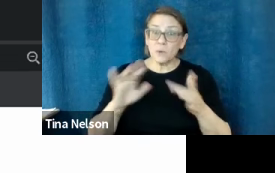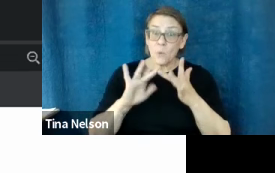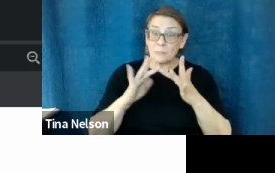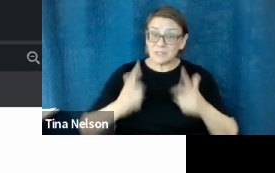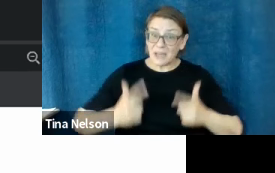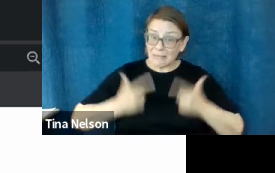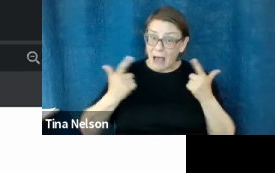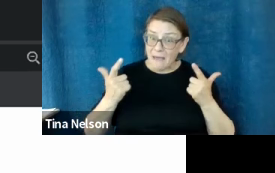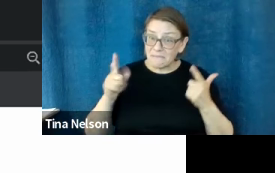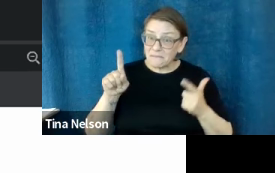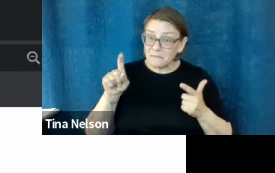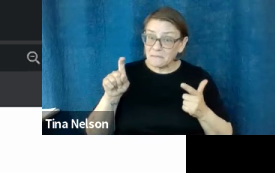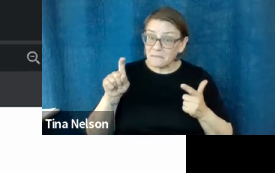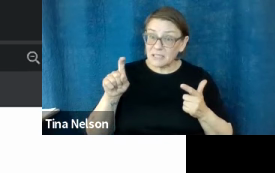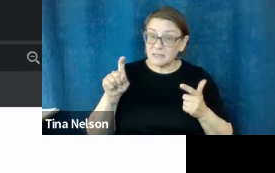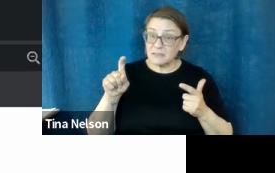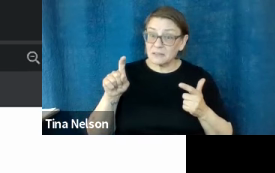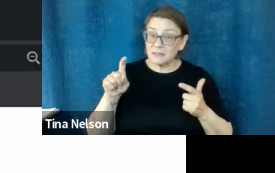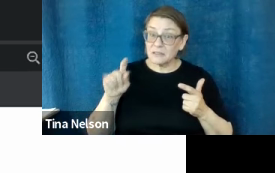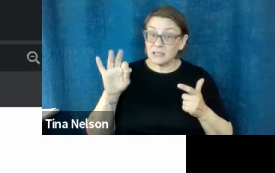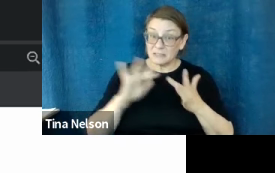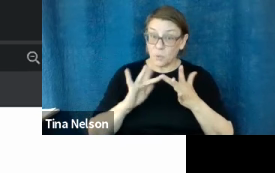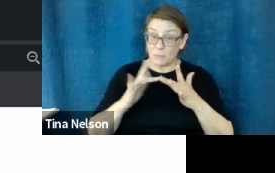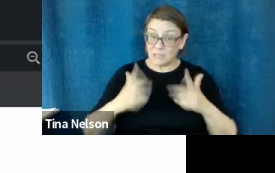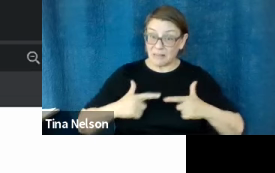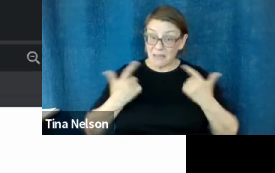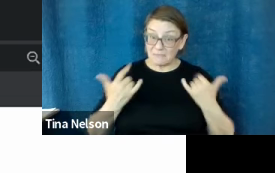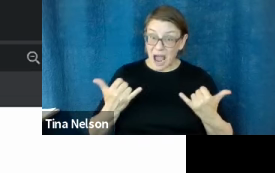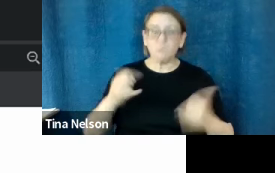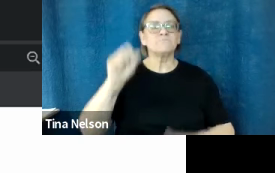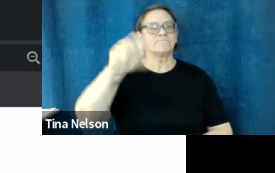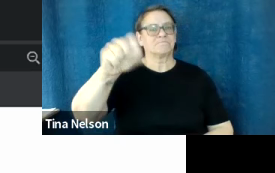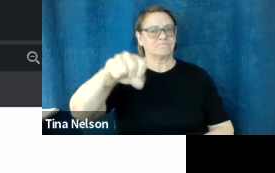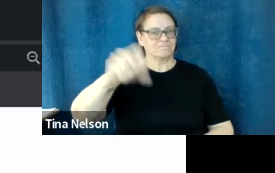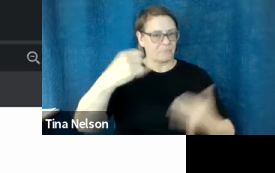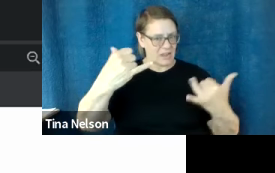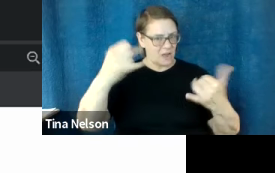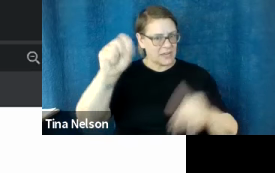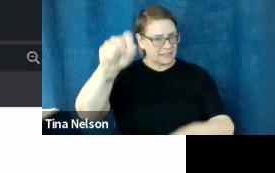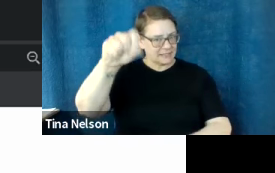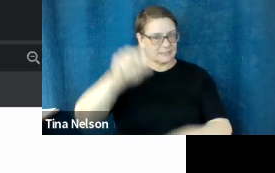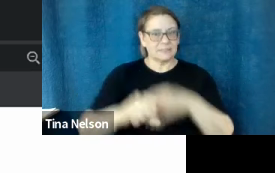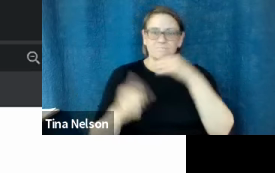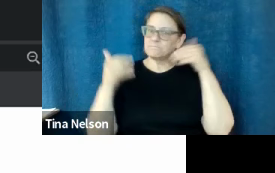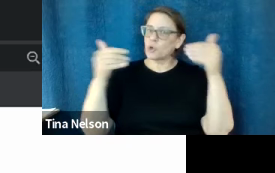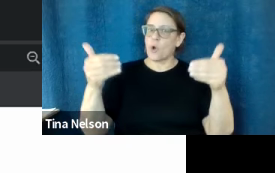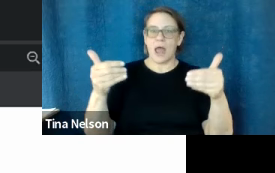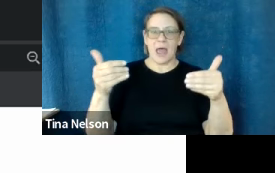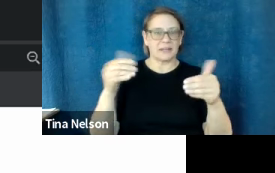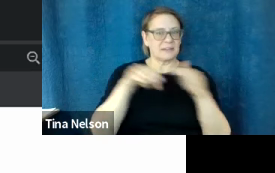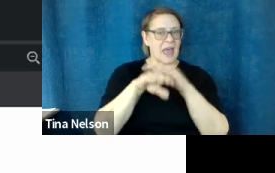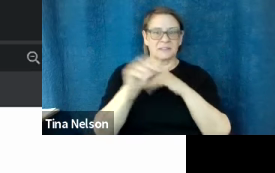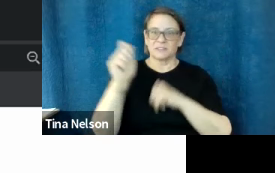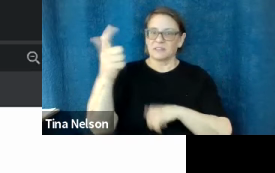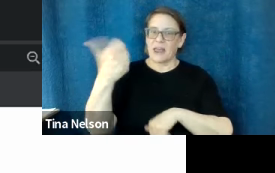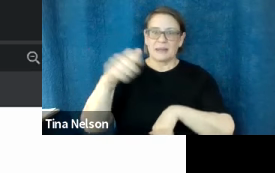I'm sorry? Is the website live? Yes, it is live. Yep. Yep. You can go ahead and access it. Yep.